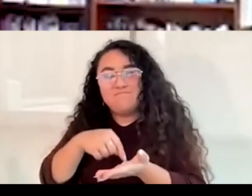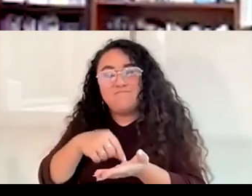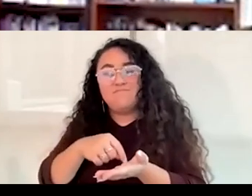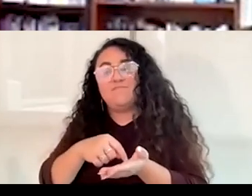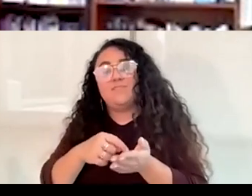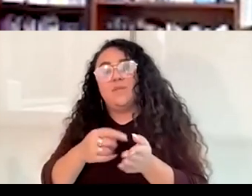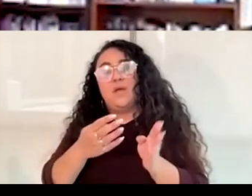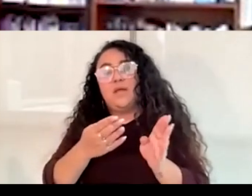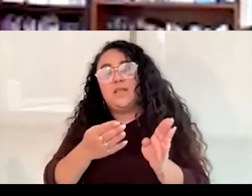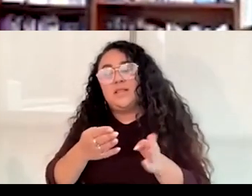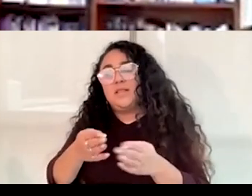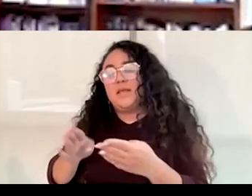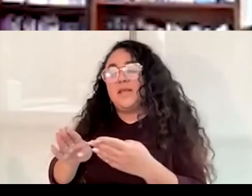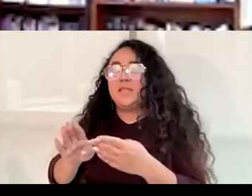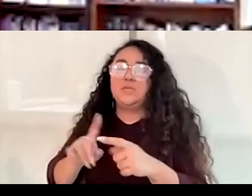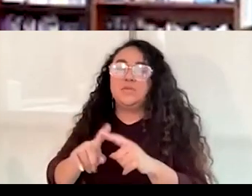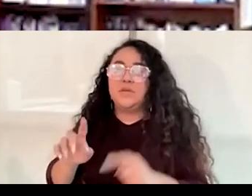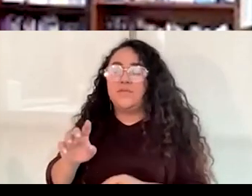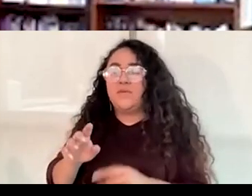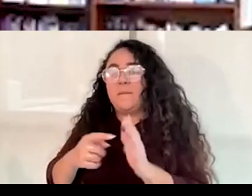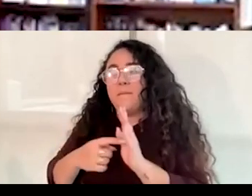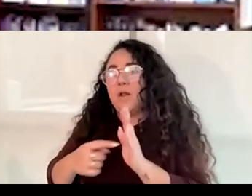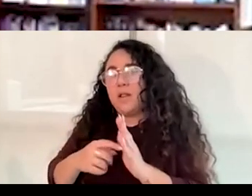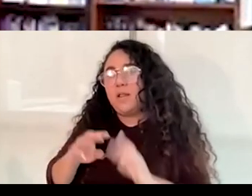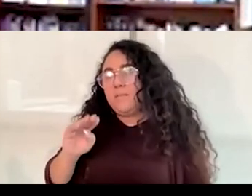into some of those different models. And so I think we're excited to see